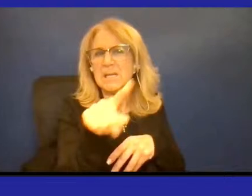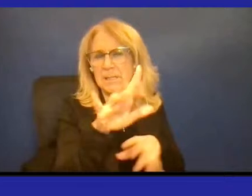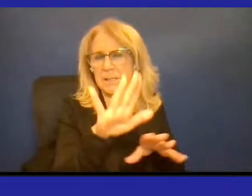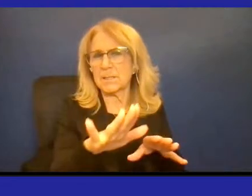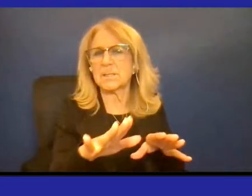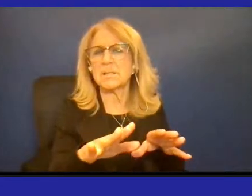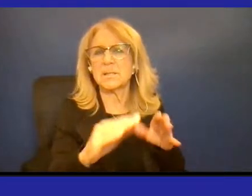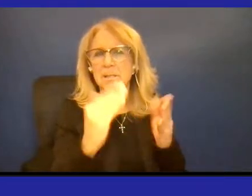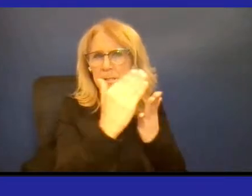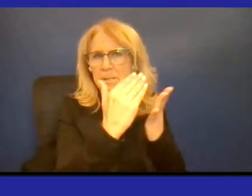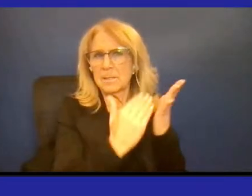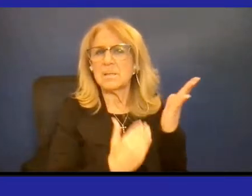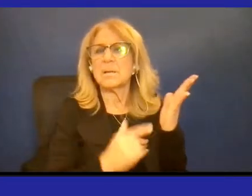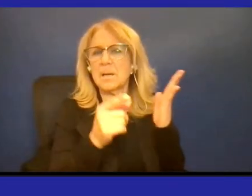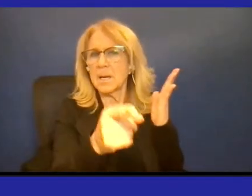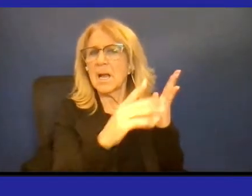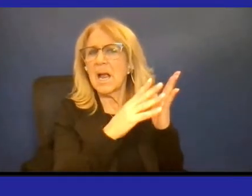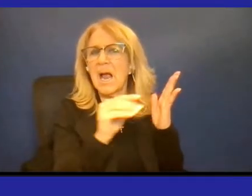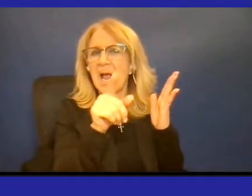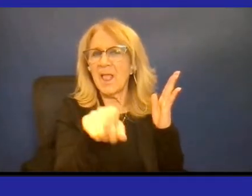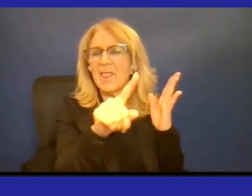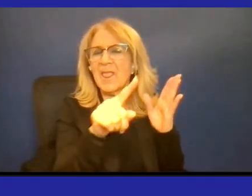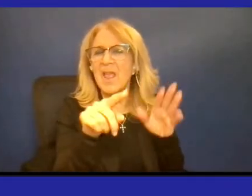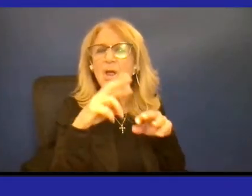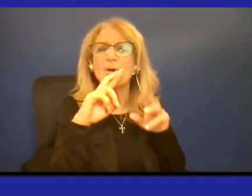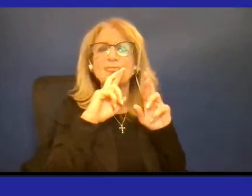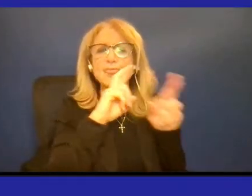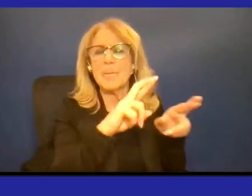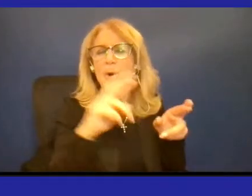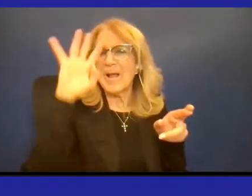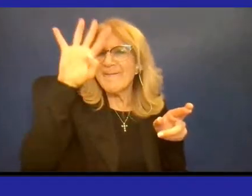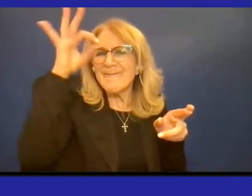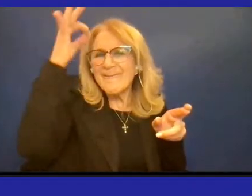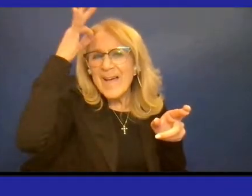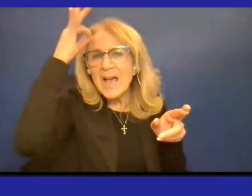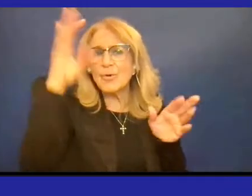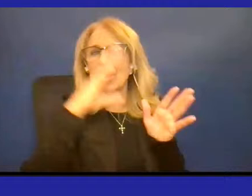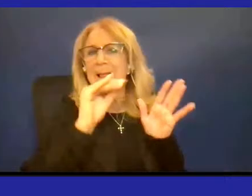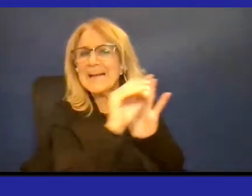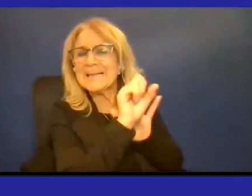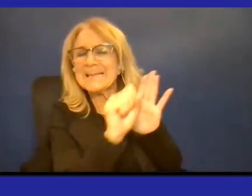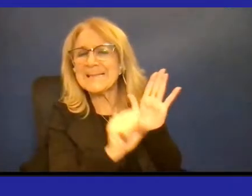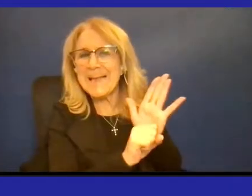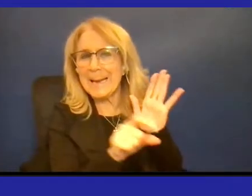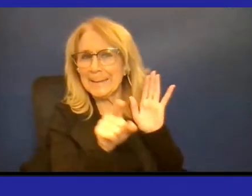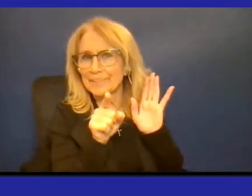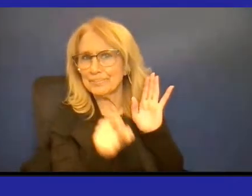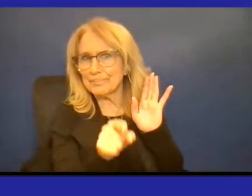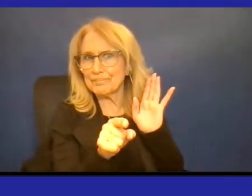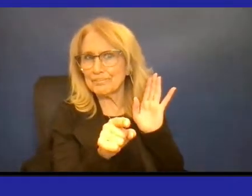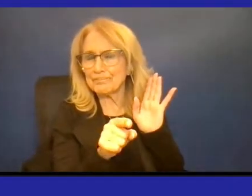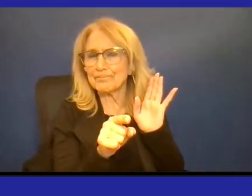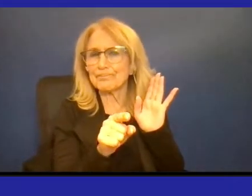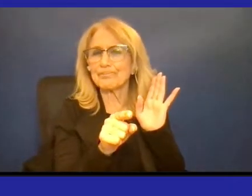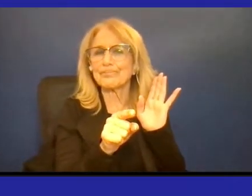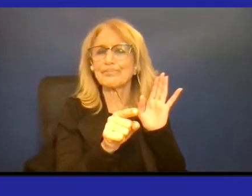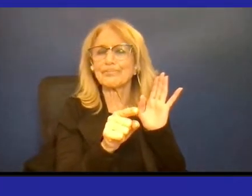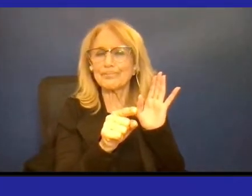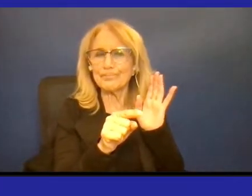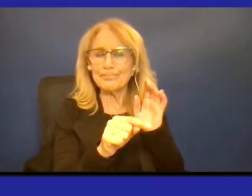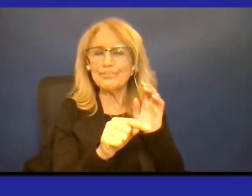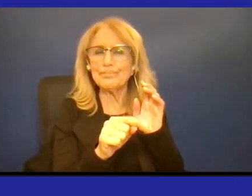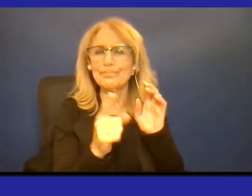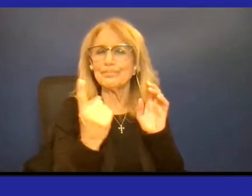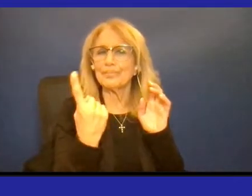they're reported to federal and state. These are categories that we need to report to other entities. We think